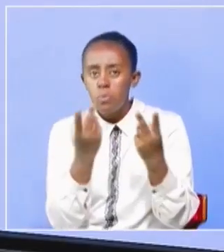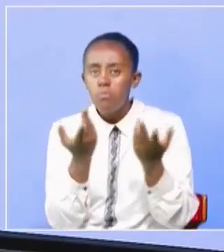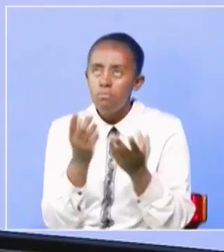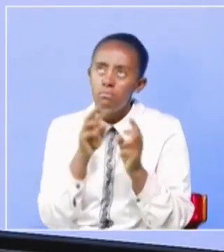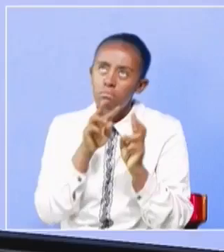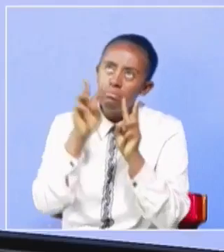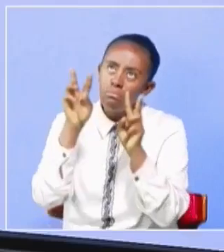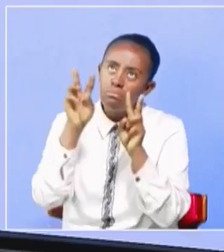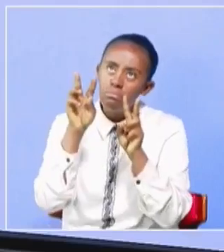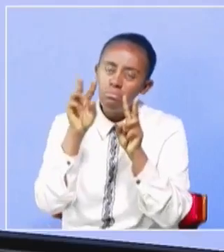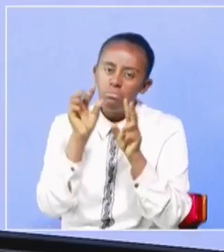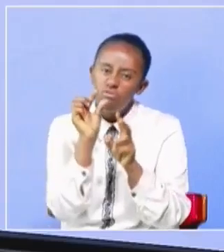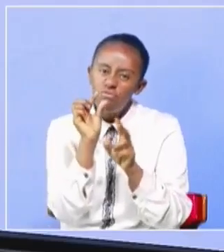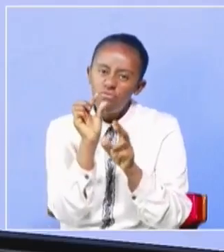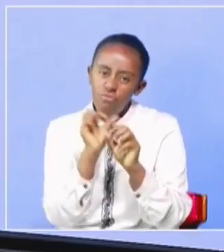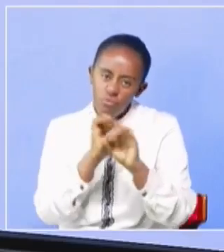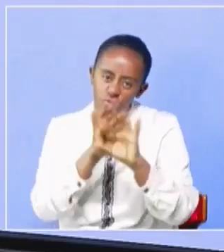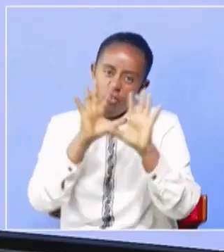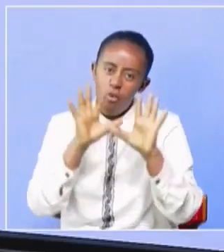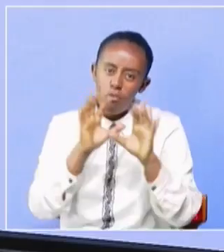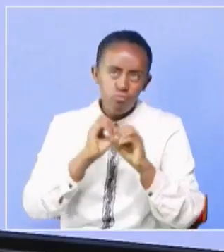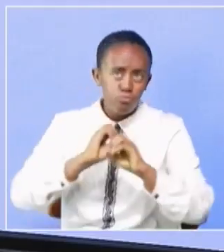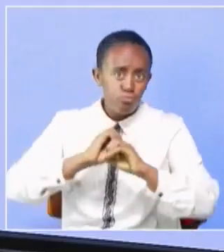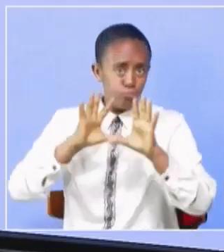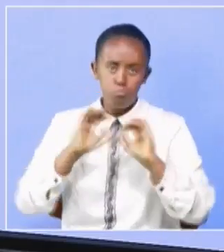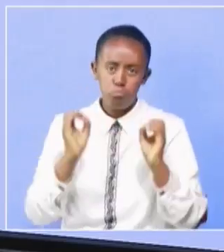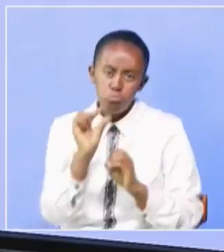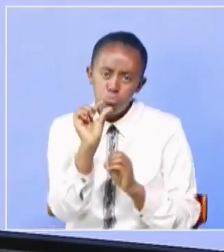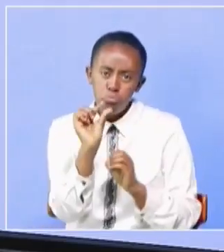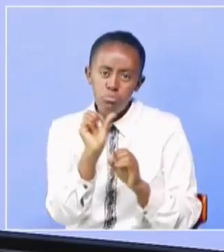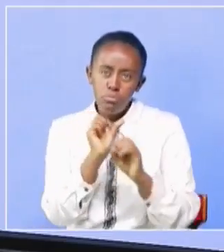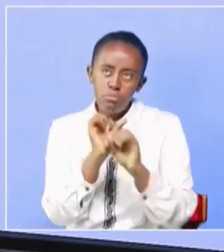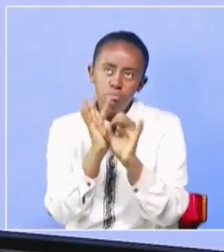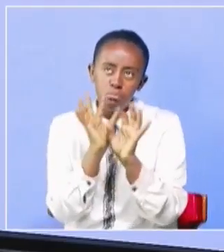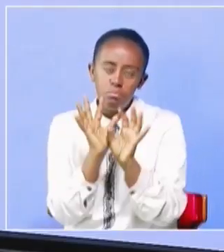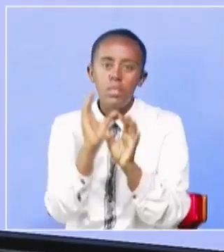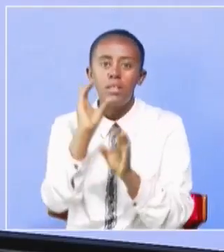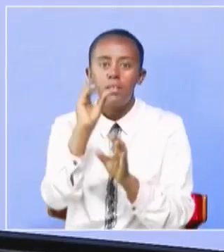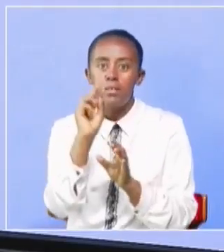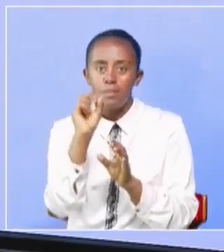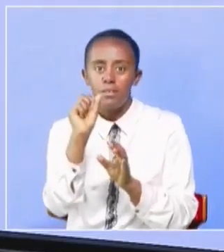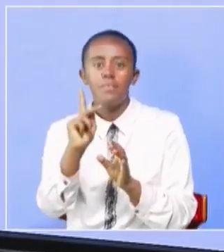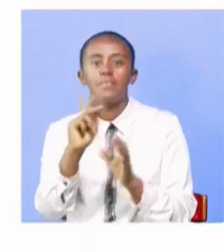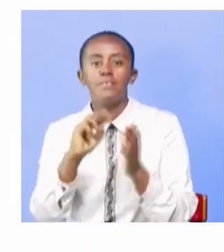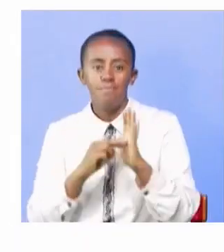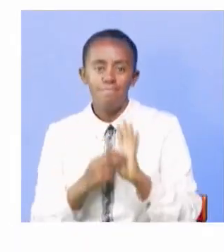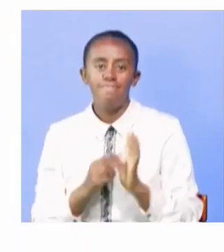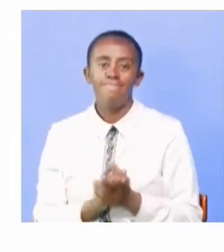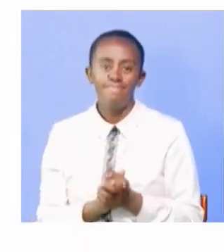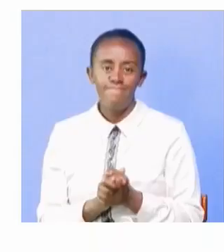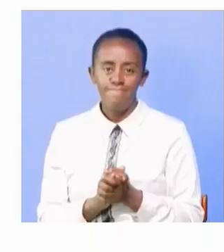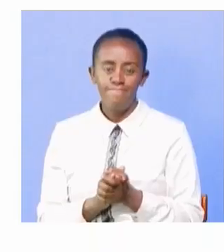a little bit of light. It's not fully dark. That's what we call dusk. For example,